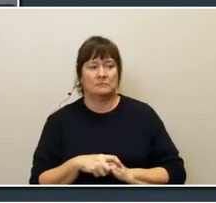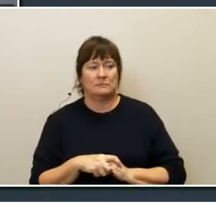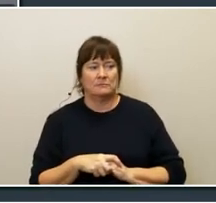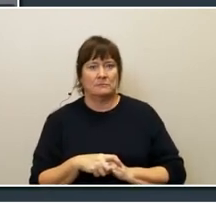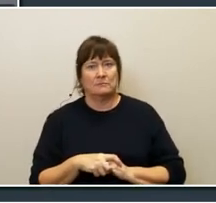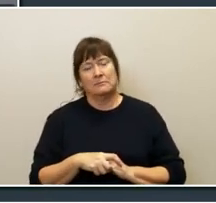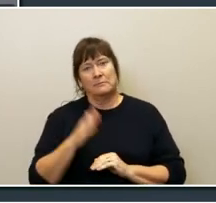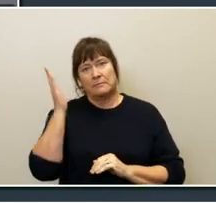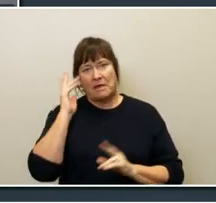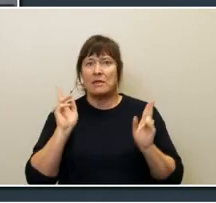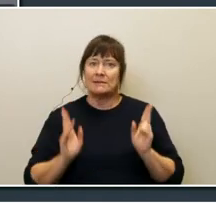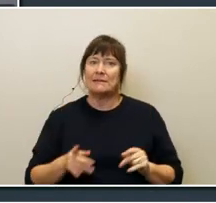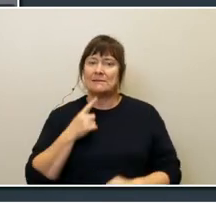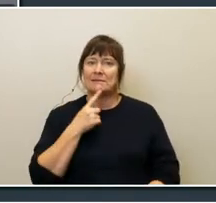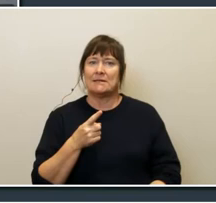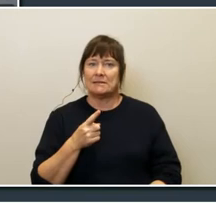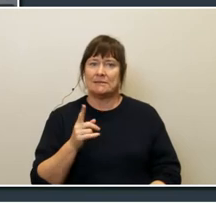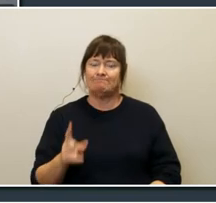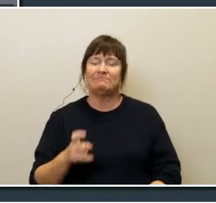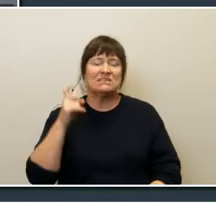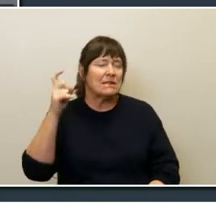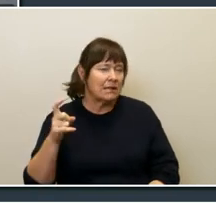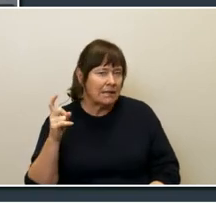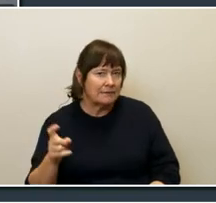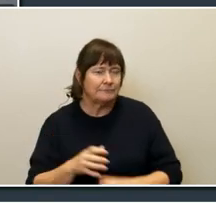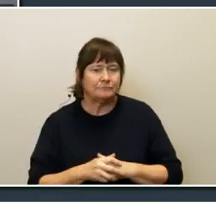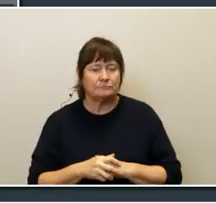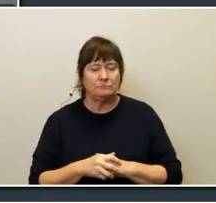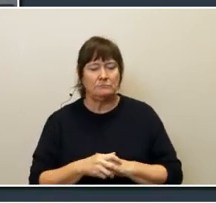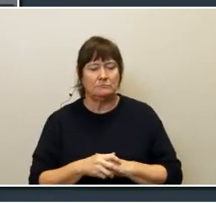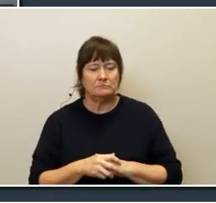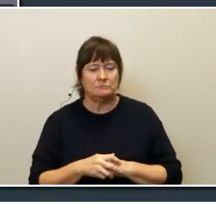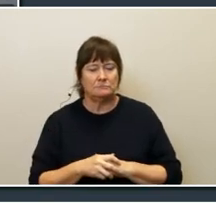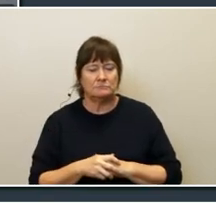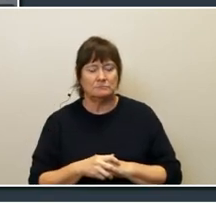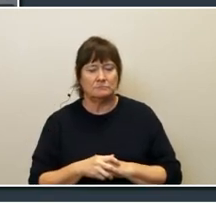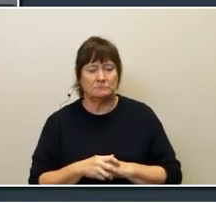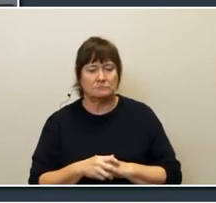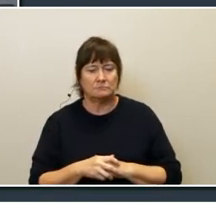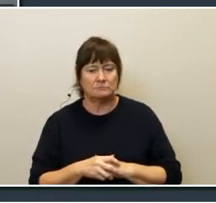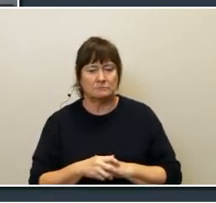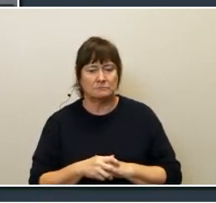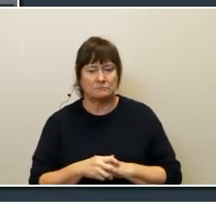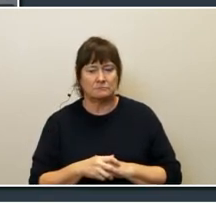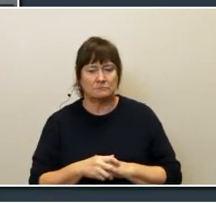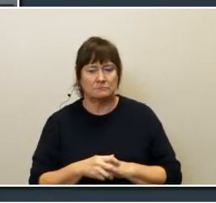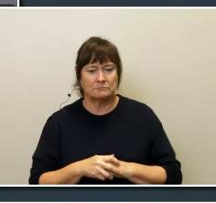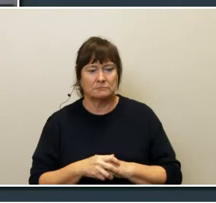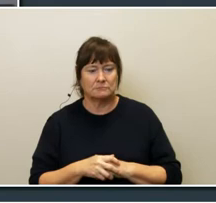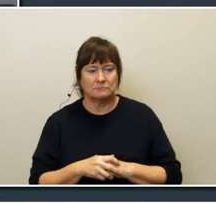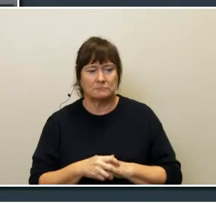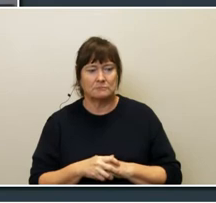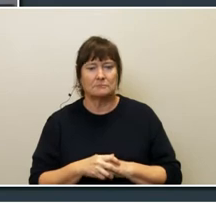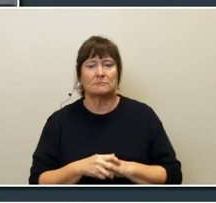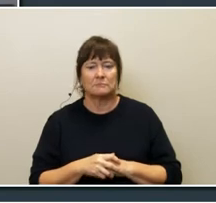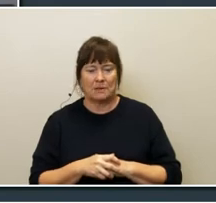Mother Nature is saying this now. Take care. After reports are in and actions decided,